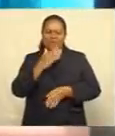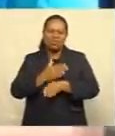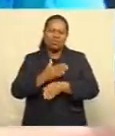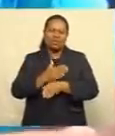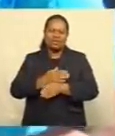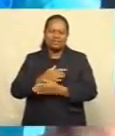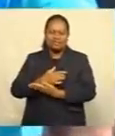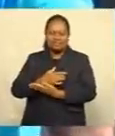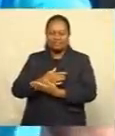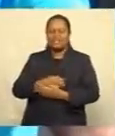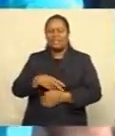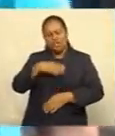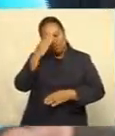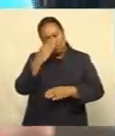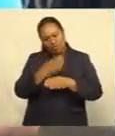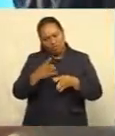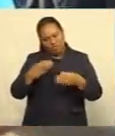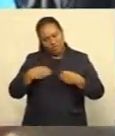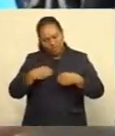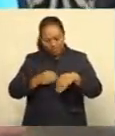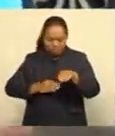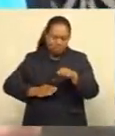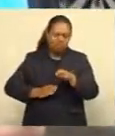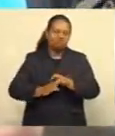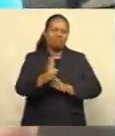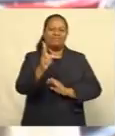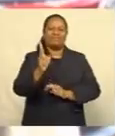says he hopes business will pick up soon.